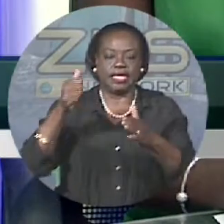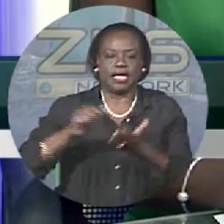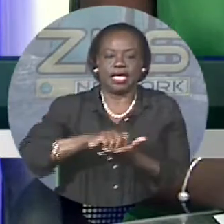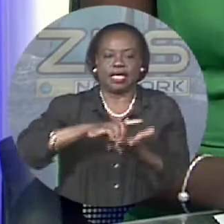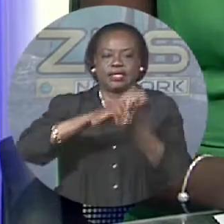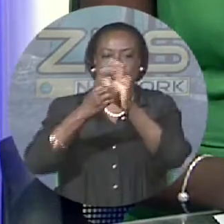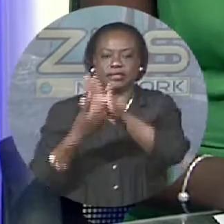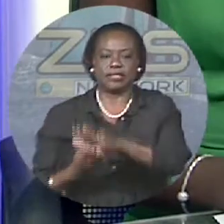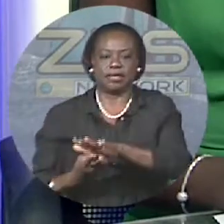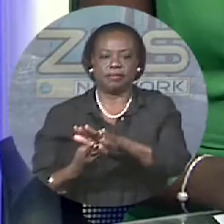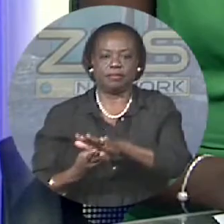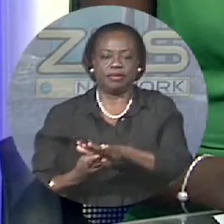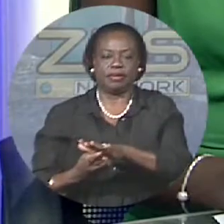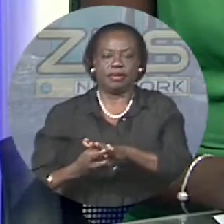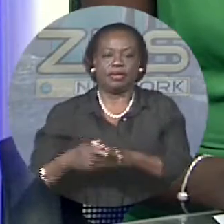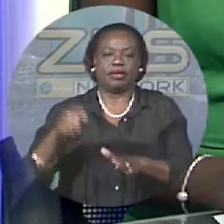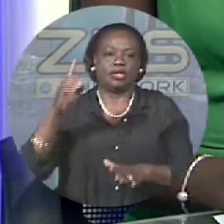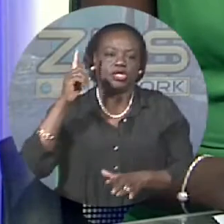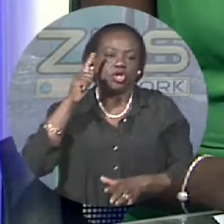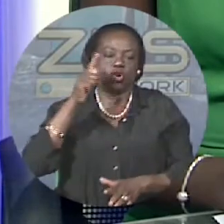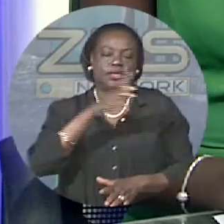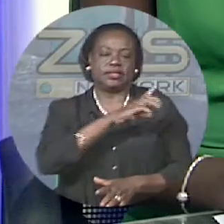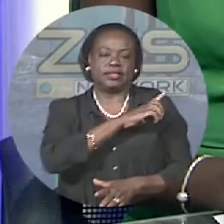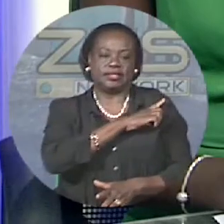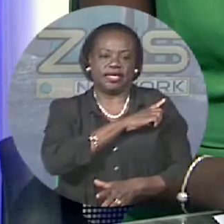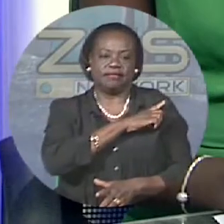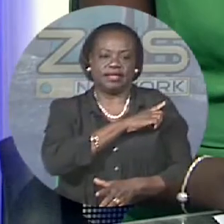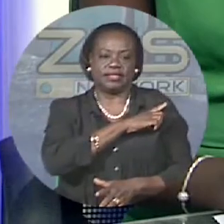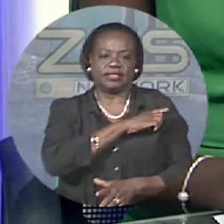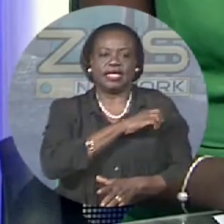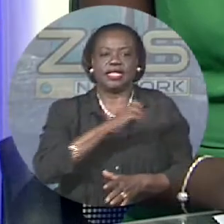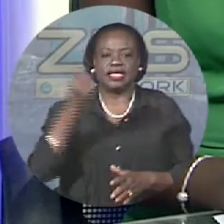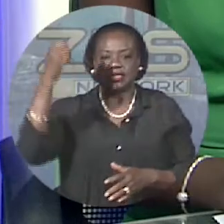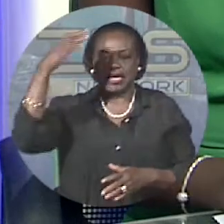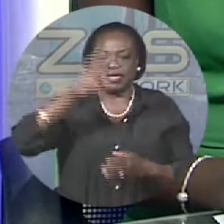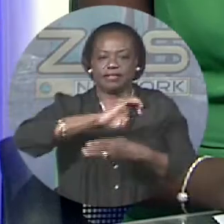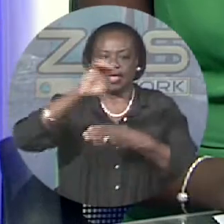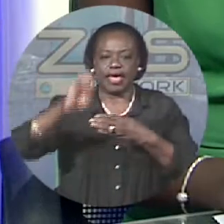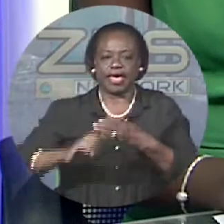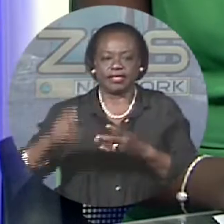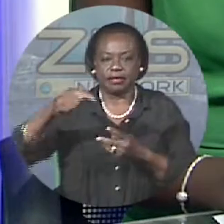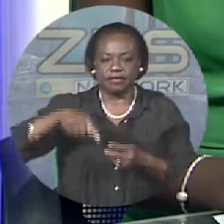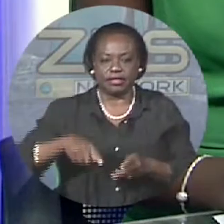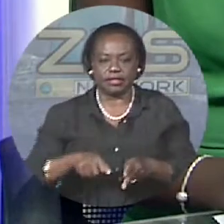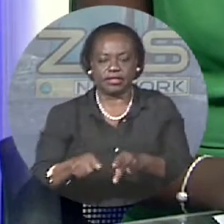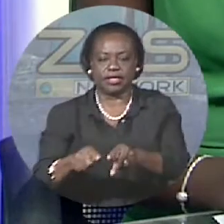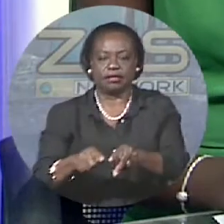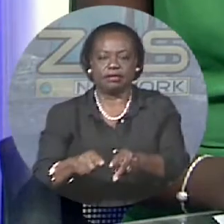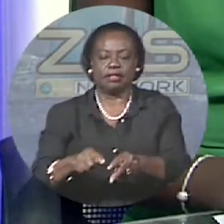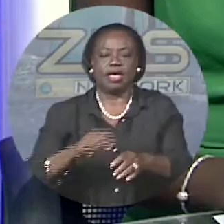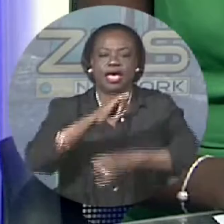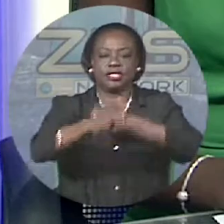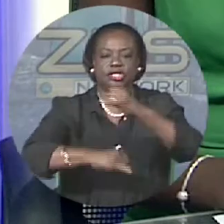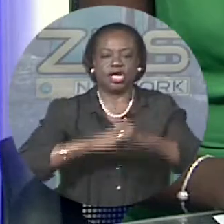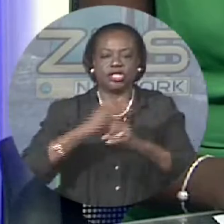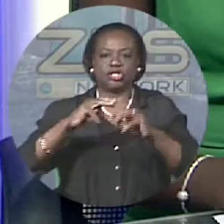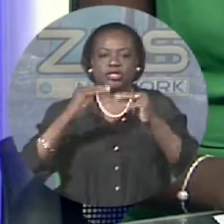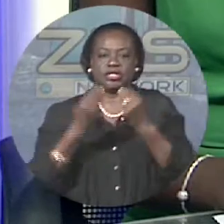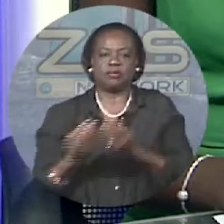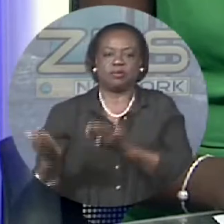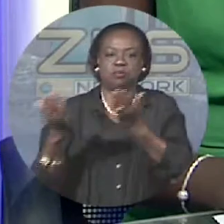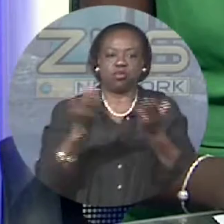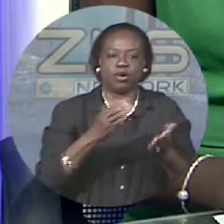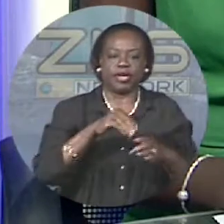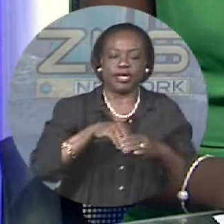tonight. There's light at the end of the tunnel for that lingering fire that has been burning now for a week today. International teams were brought in to assist